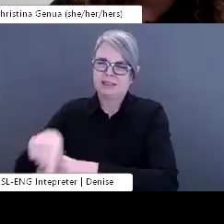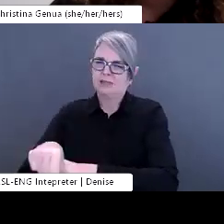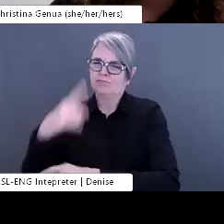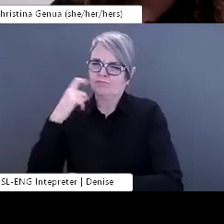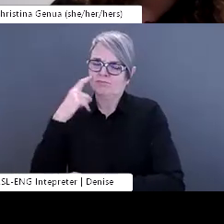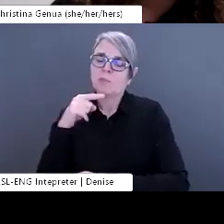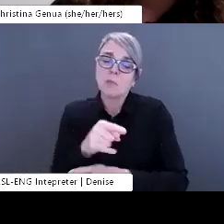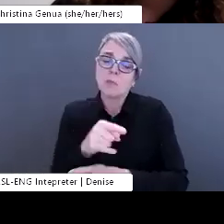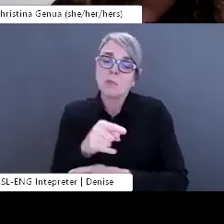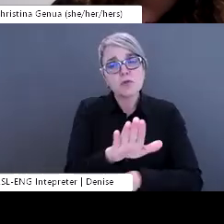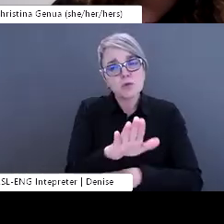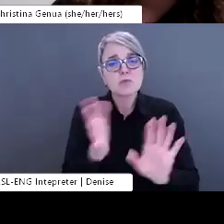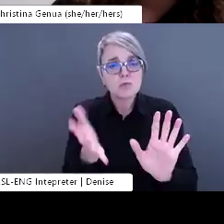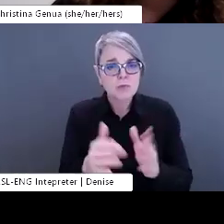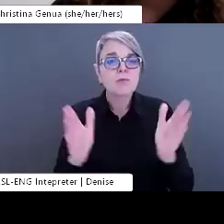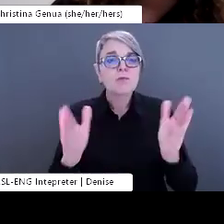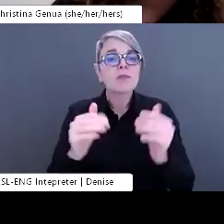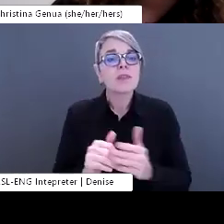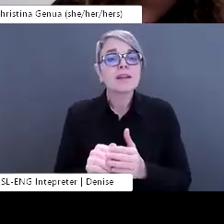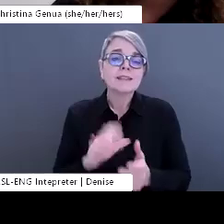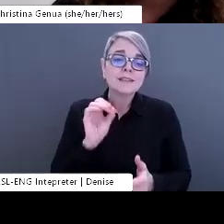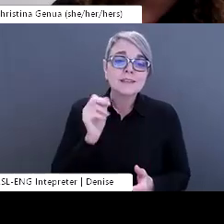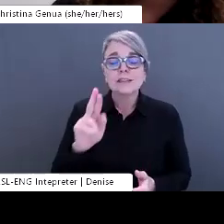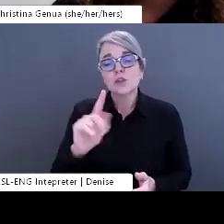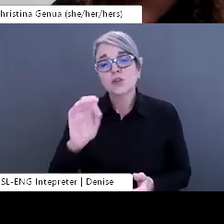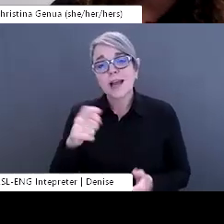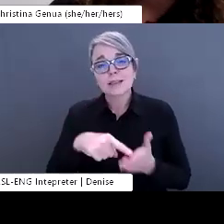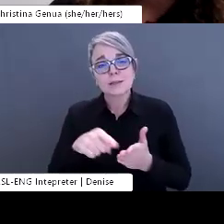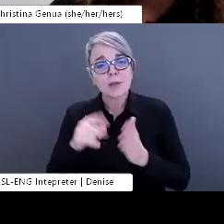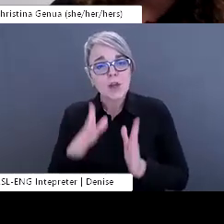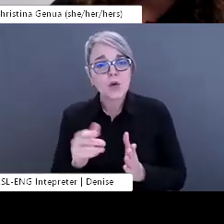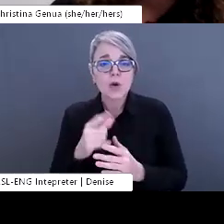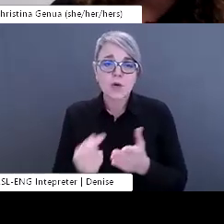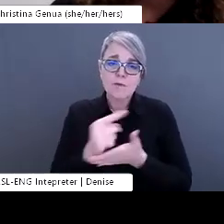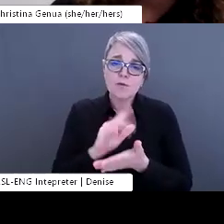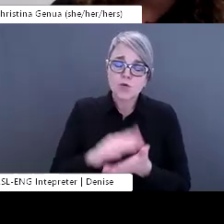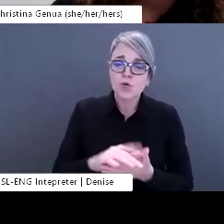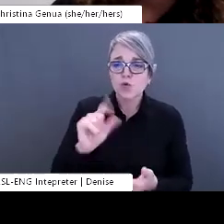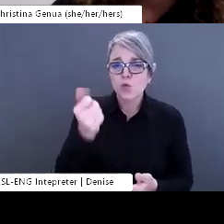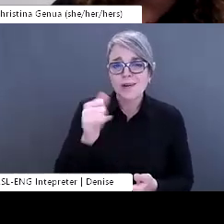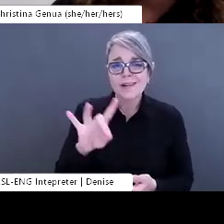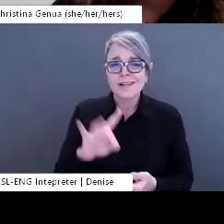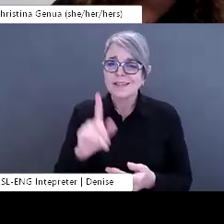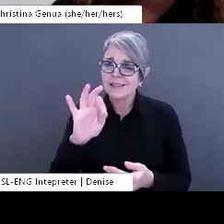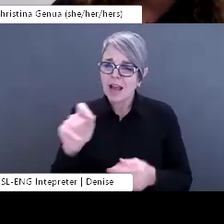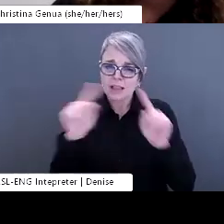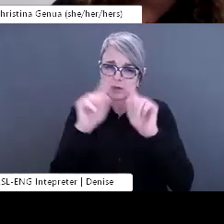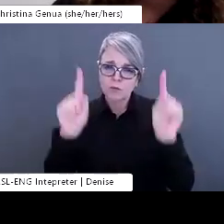But it's advising us, dear taxpayer, so after review of your 2018 tax forms, we have determined that you are eligible for a tax refund